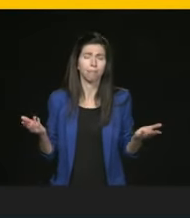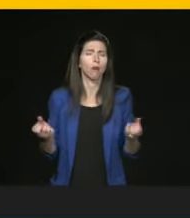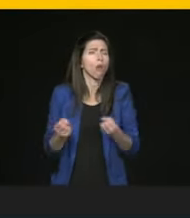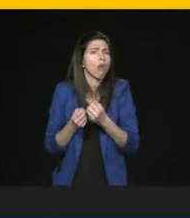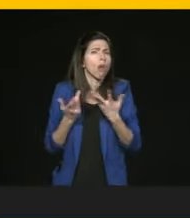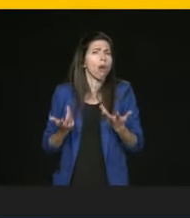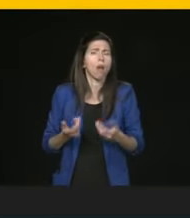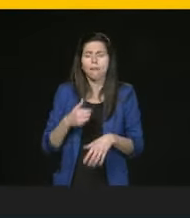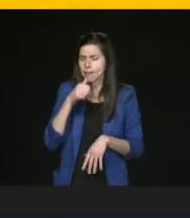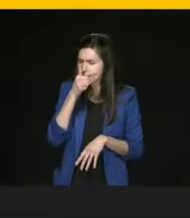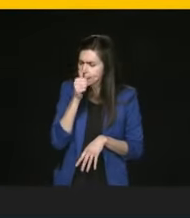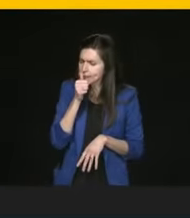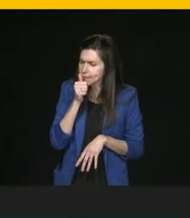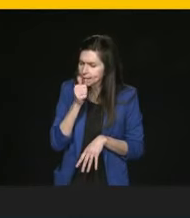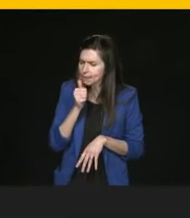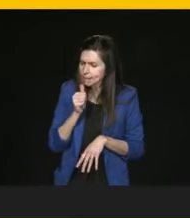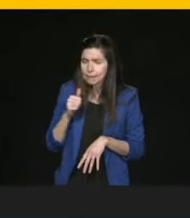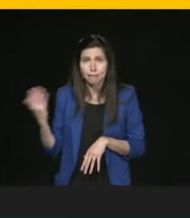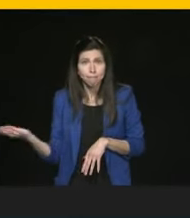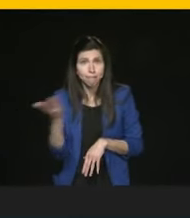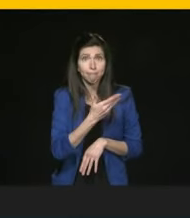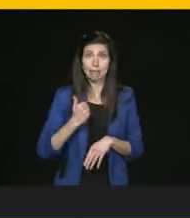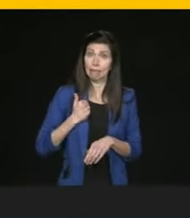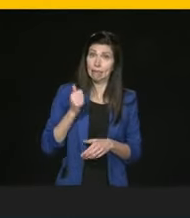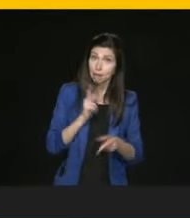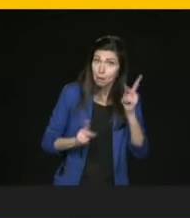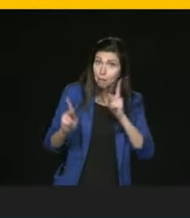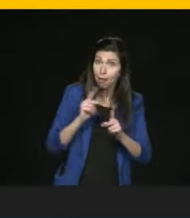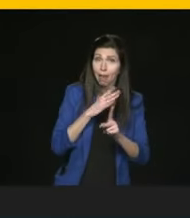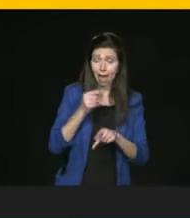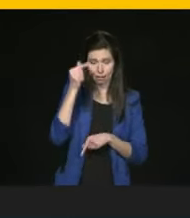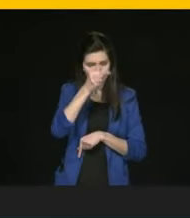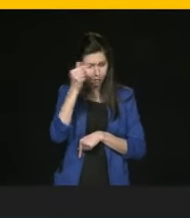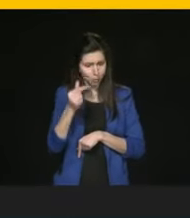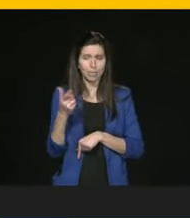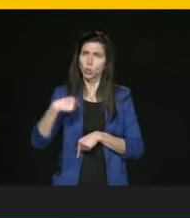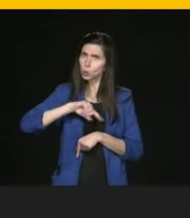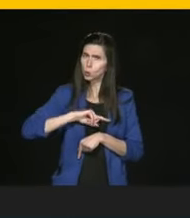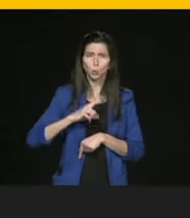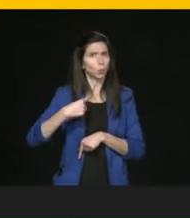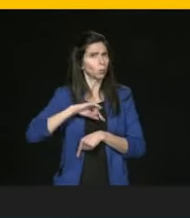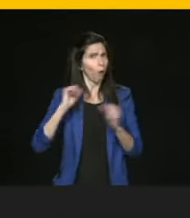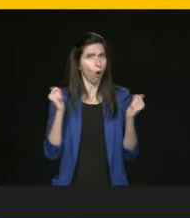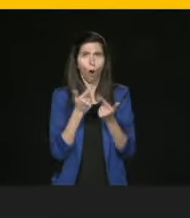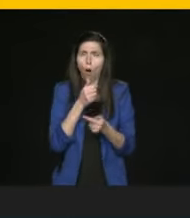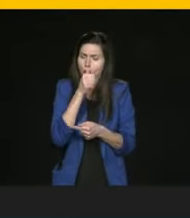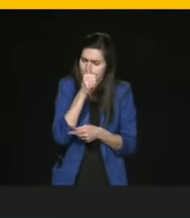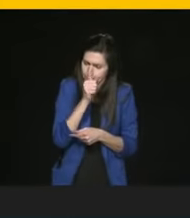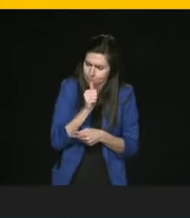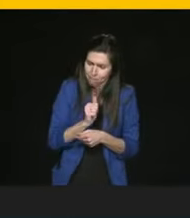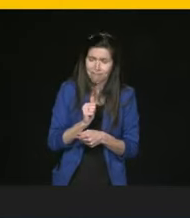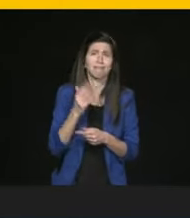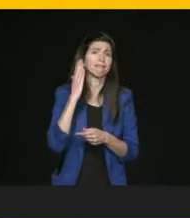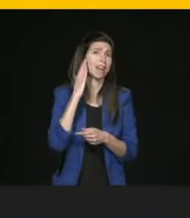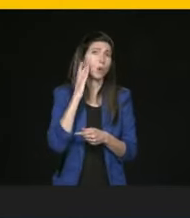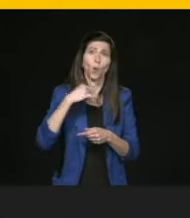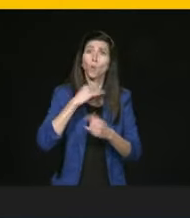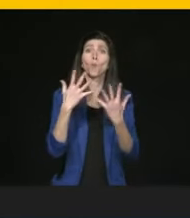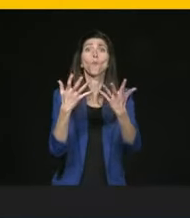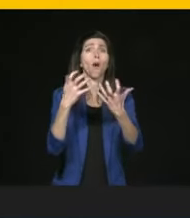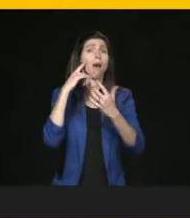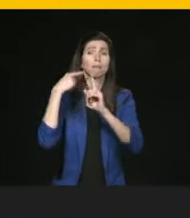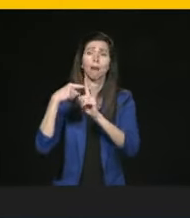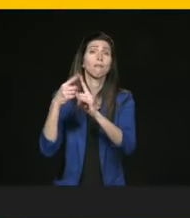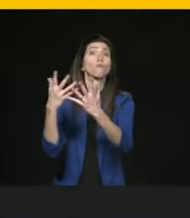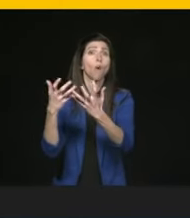So let us be very clear. Although we want to be optimistic, we need to be absolutely